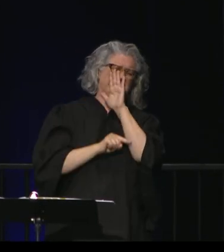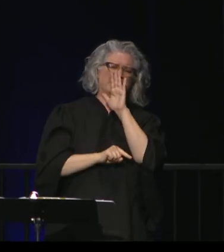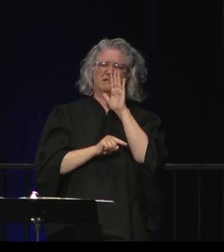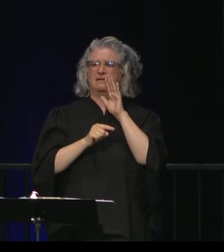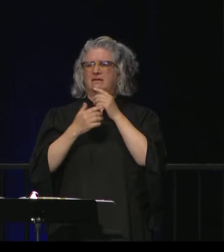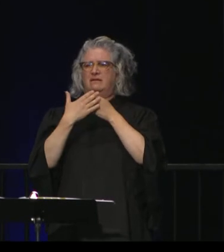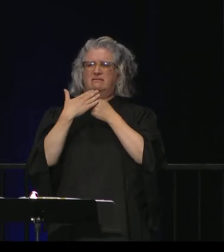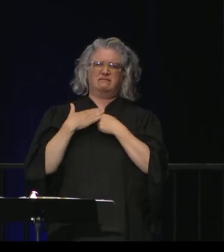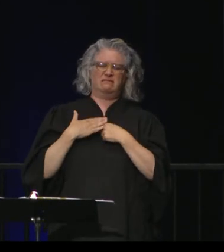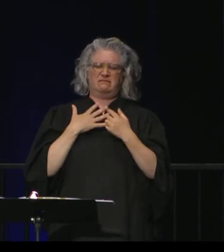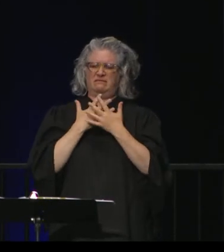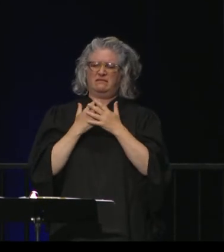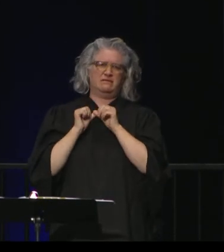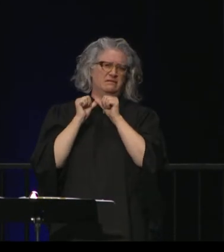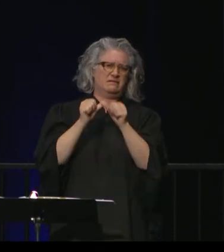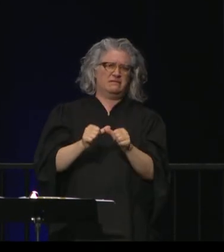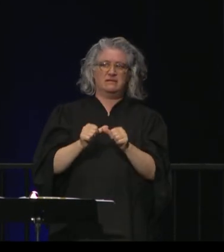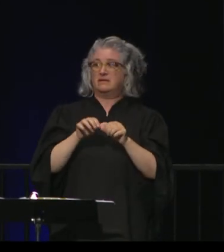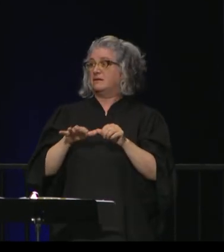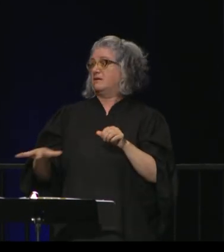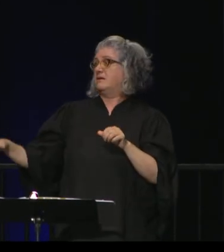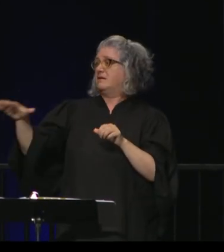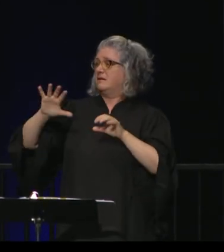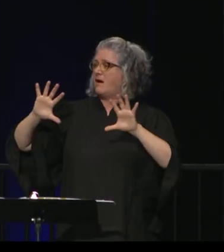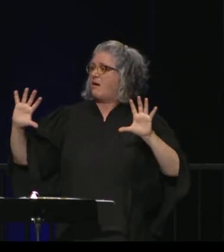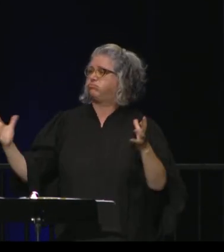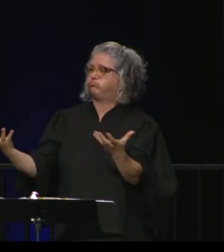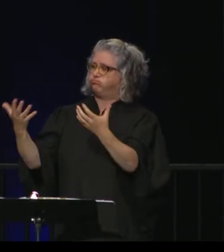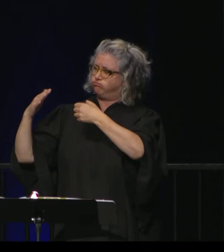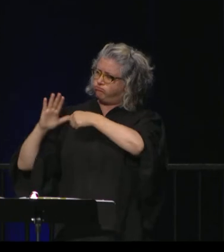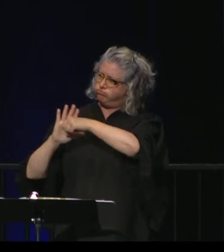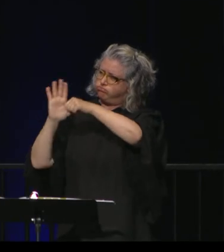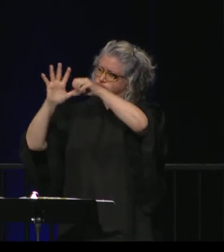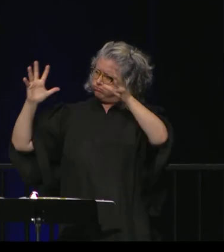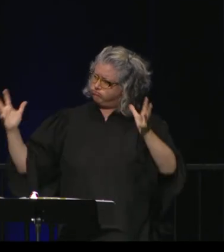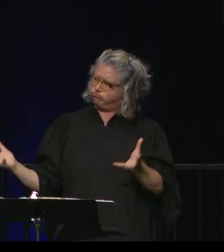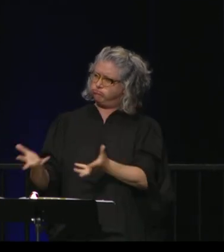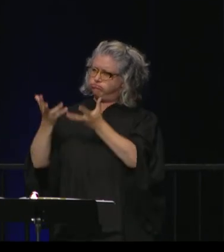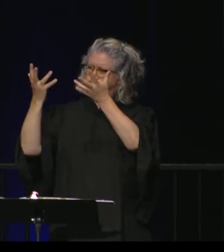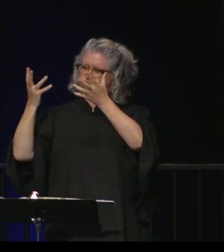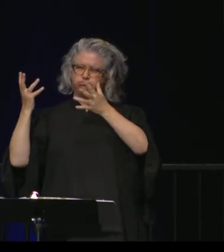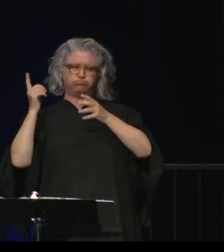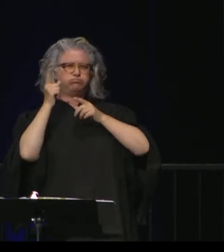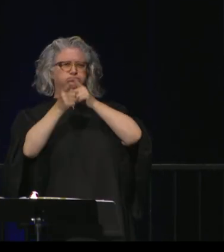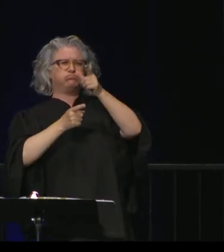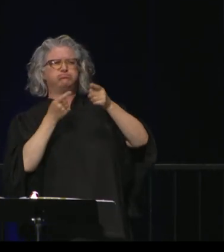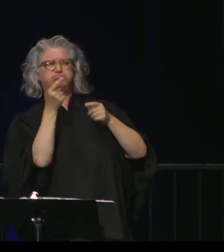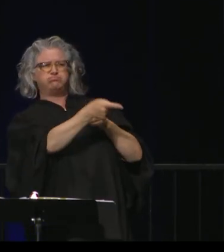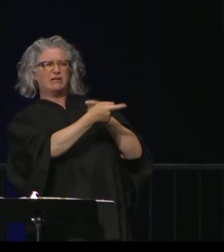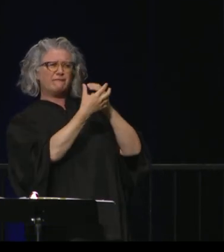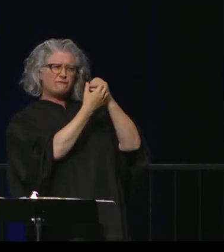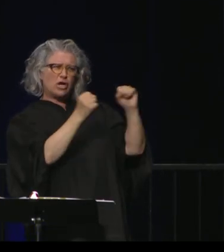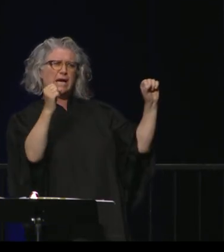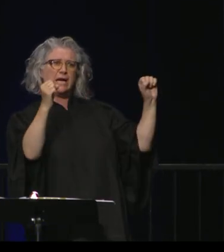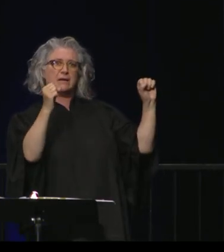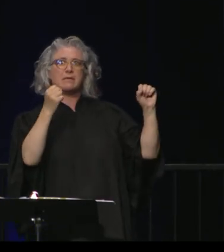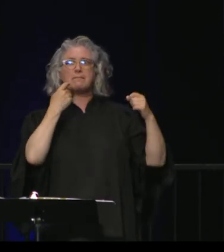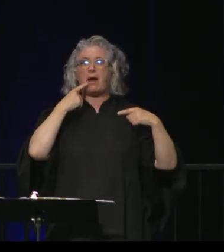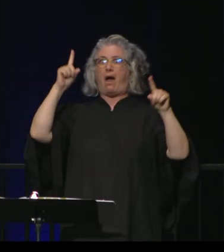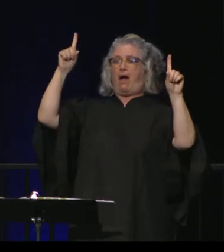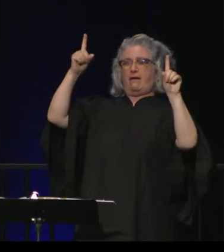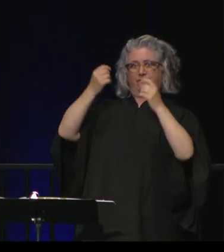international groundswell of condemnation and activism resulted in his freedom. His